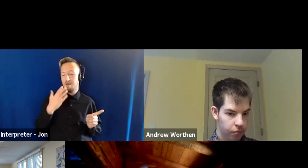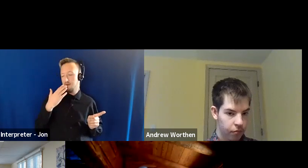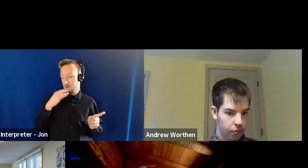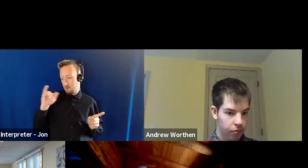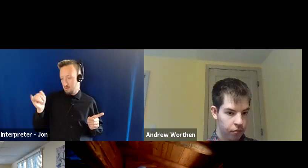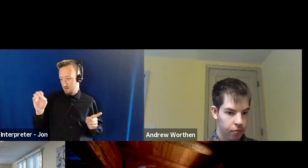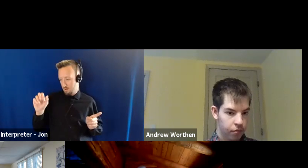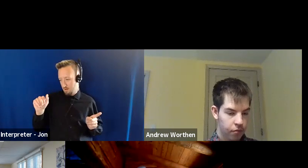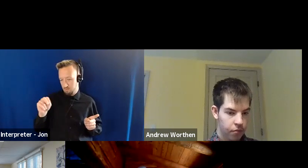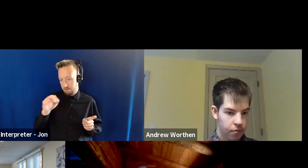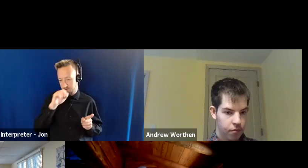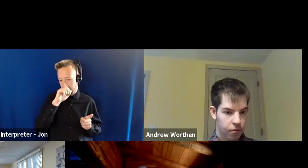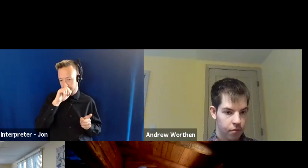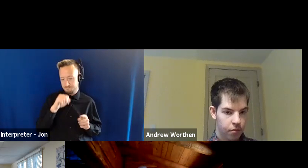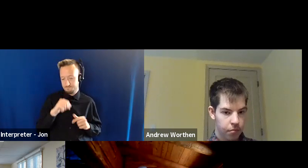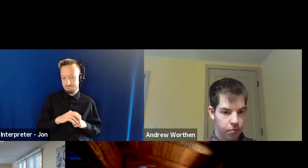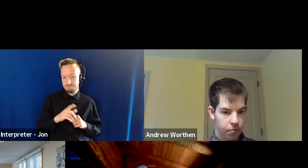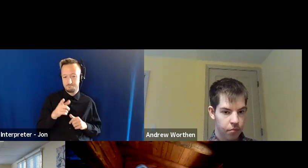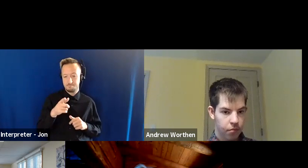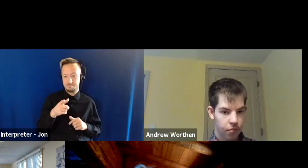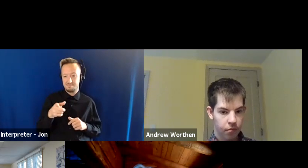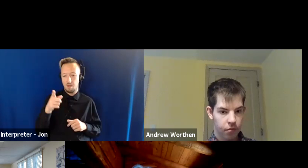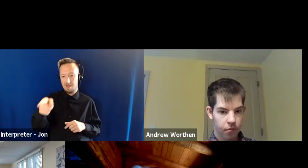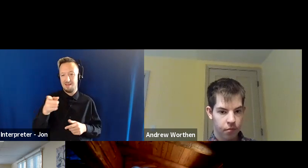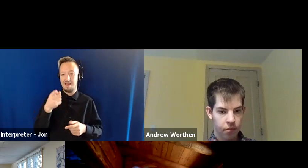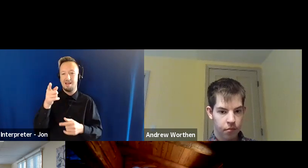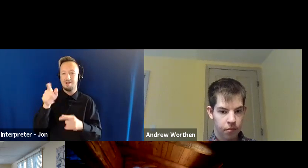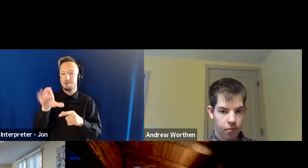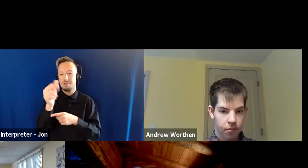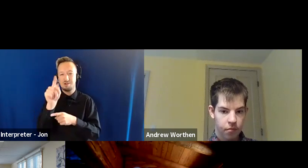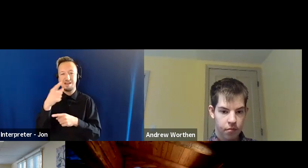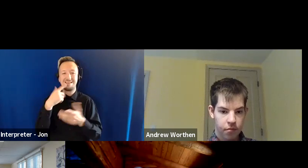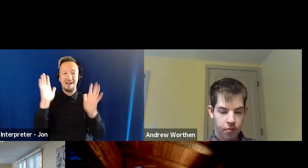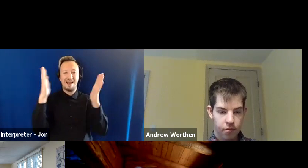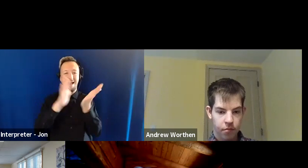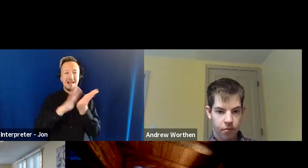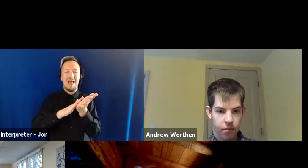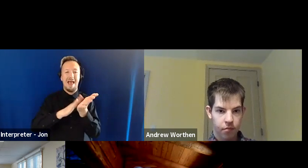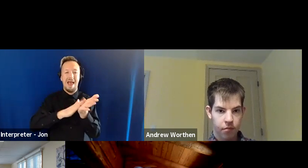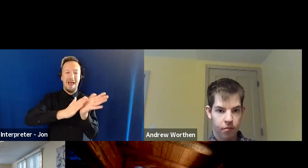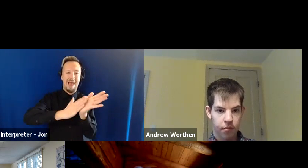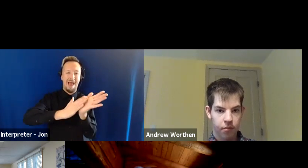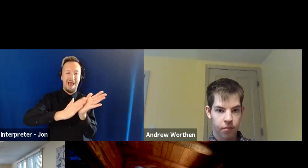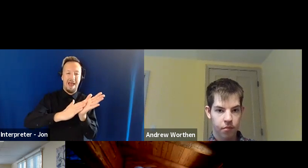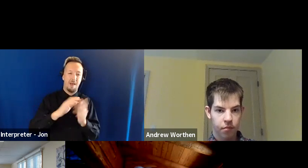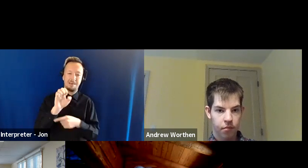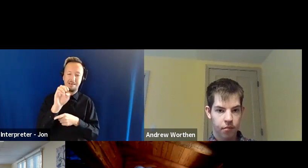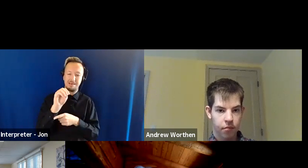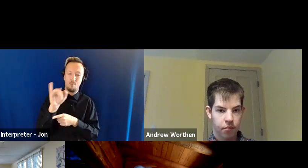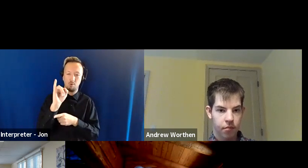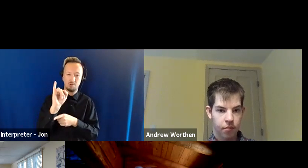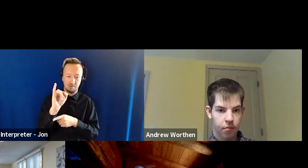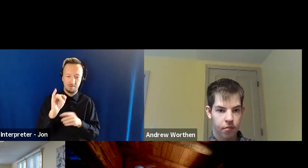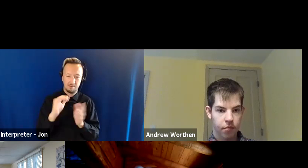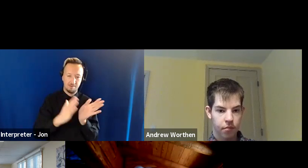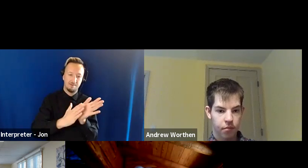a chat that said clapping emoji. So people have been very appreciative of this topic. And I